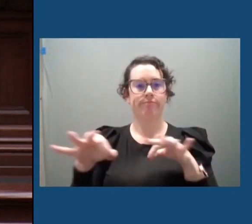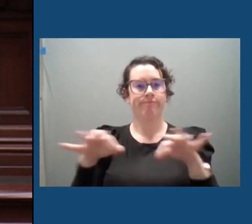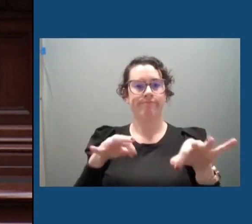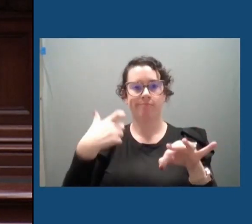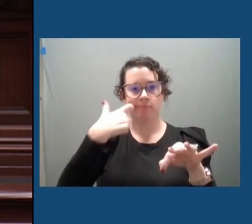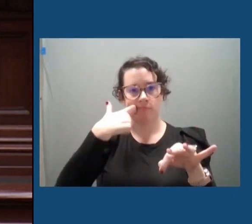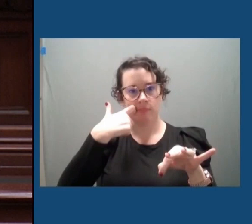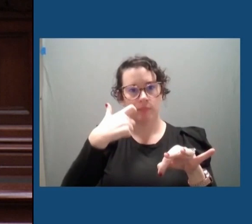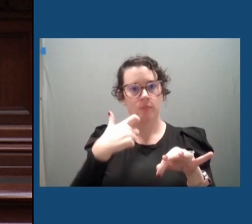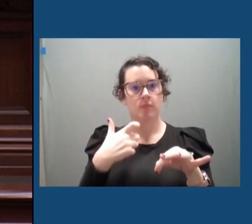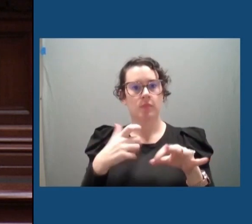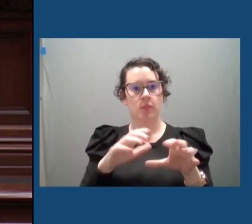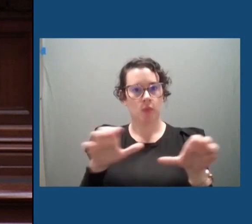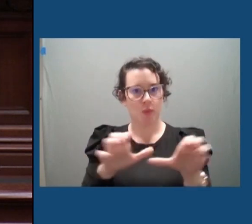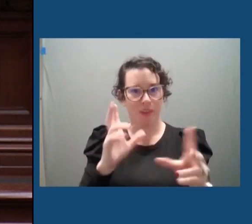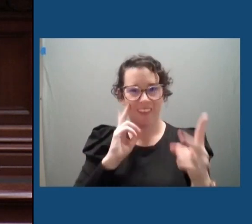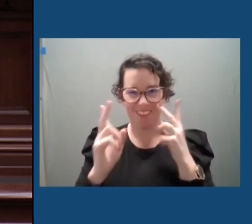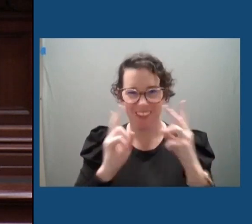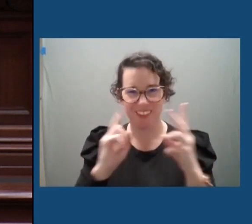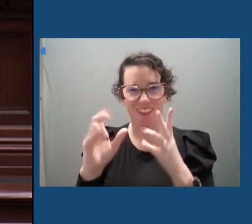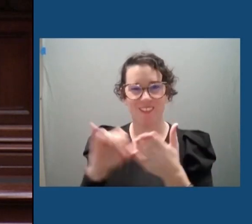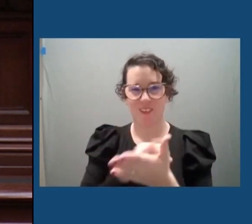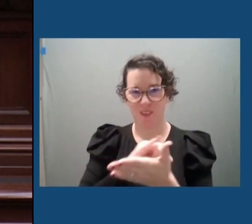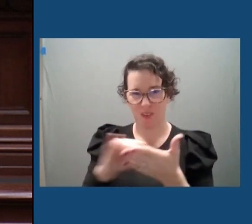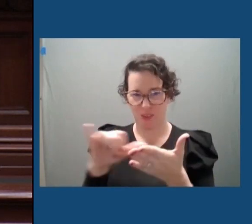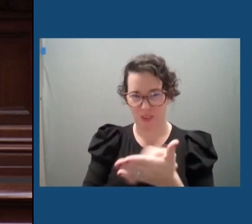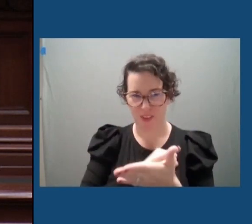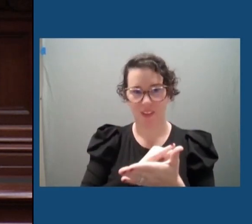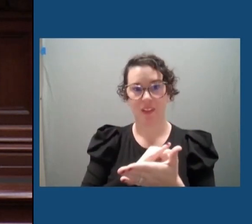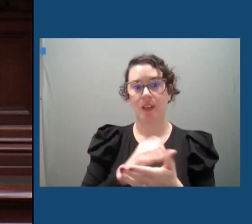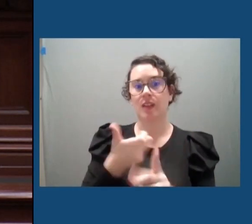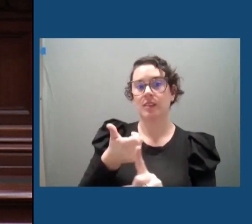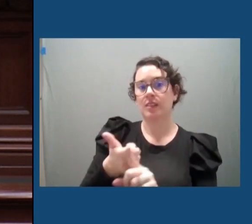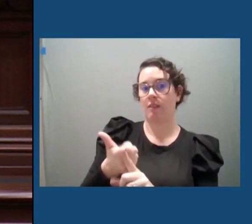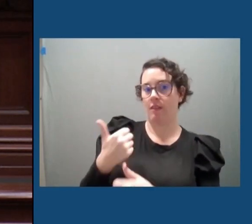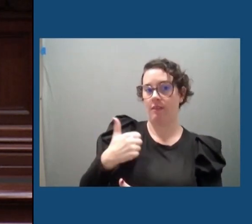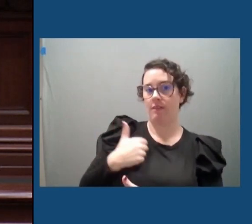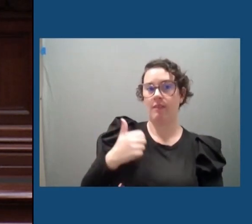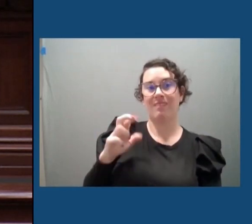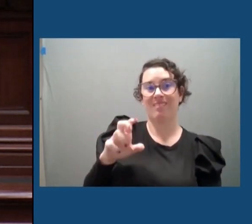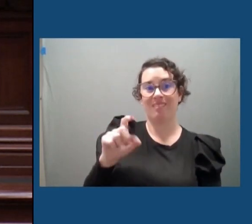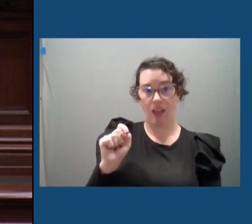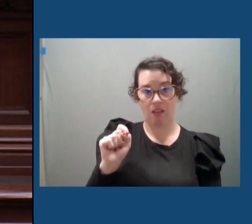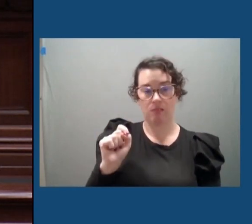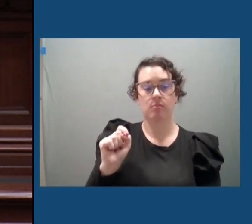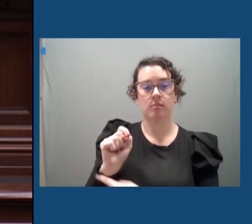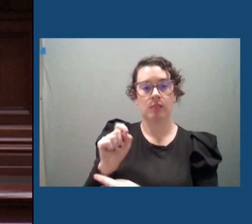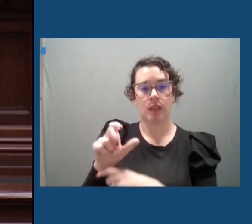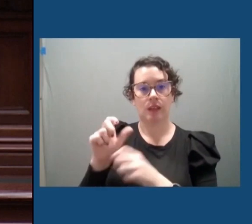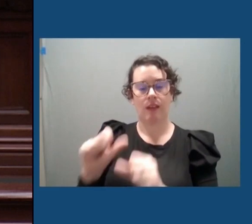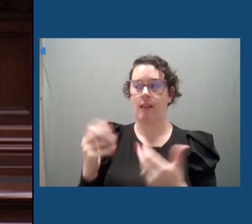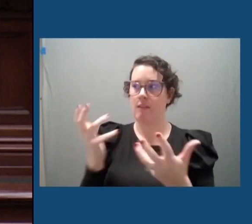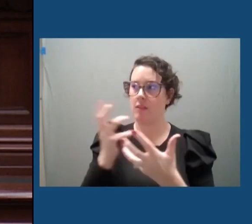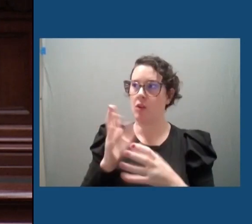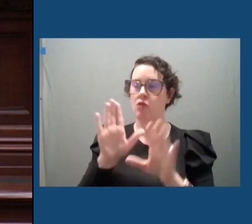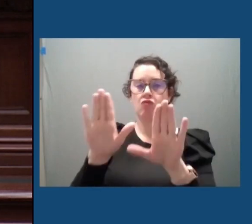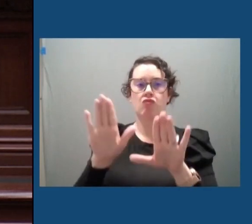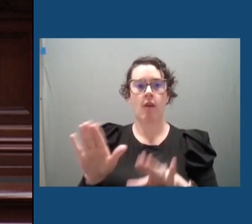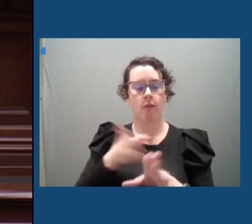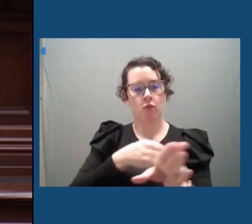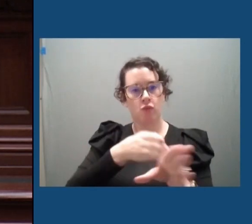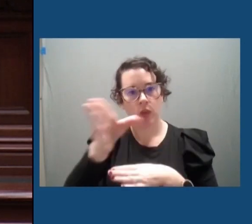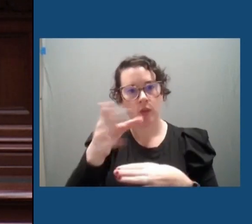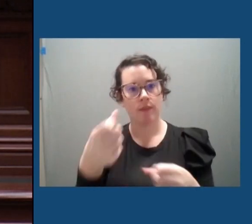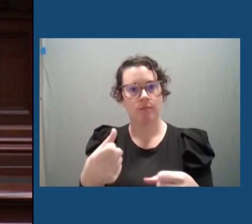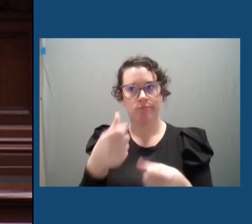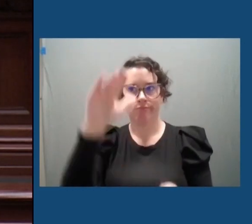2024. We're enacting a vision of New York where veterans can embark on incredible careers fighting climate crisis and green